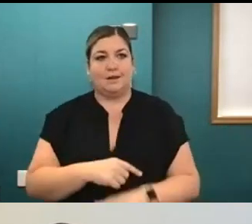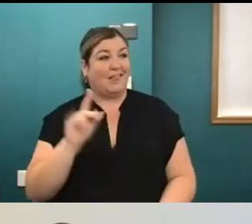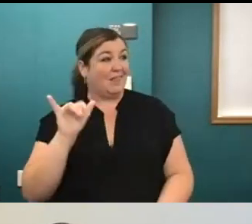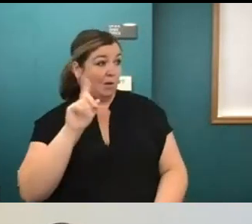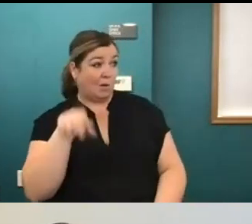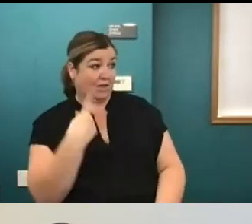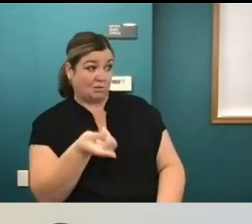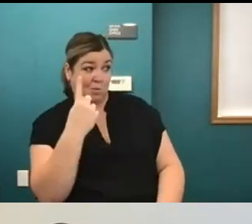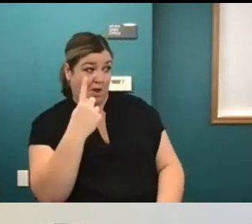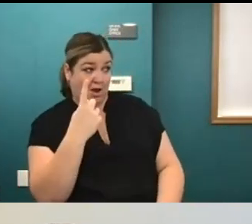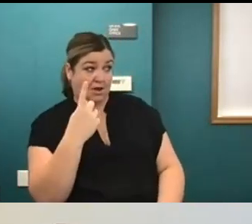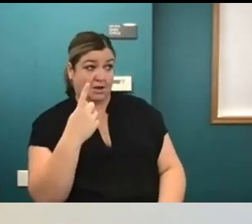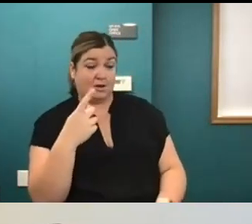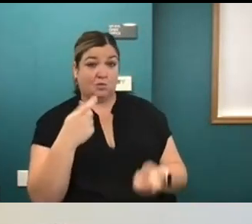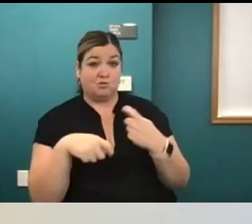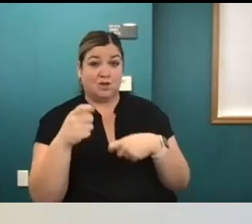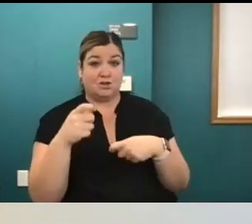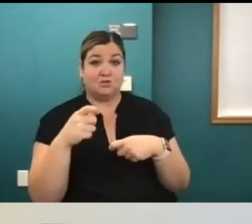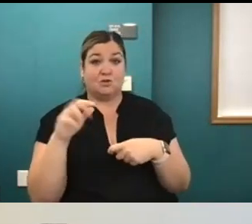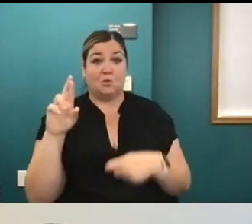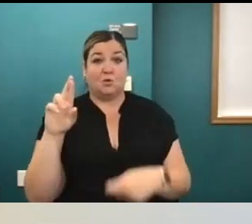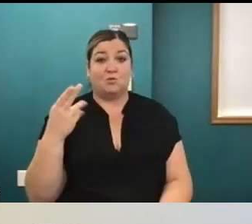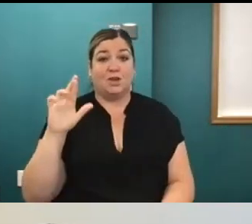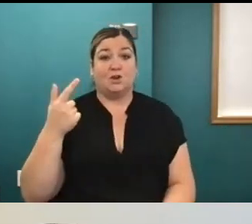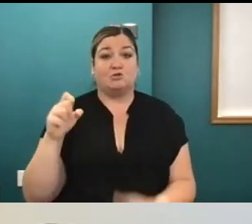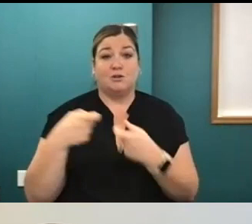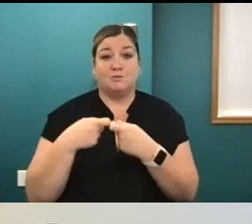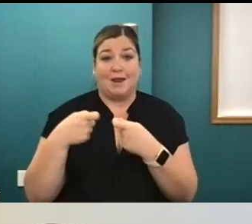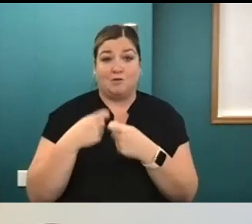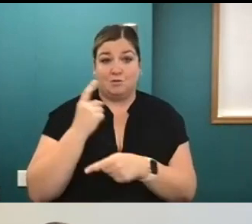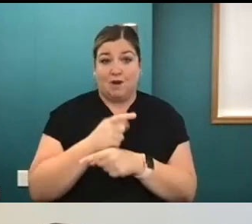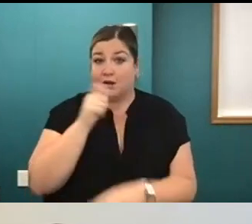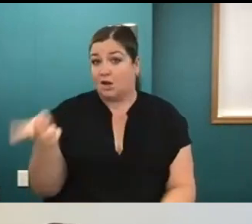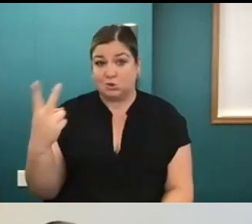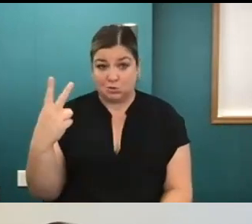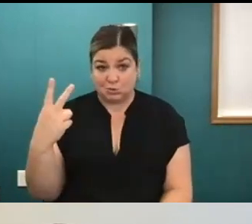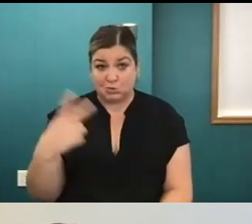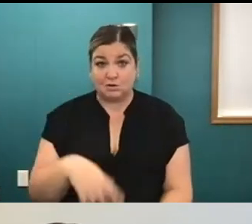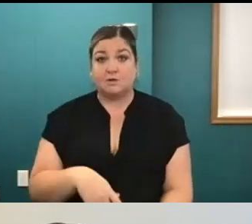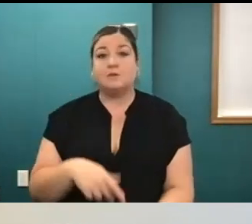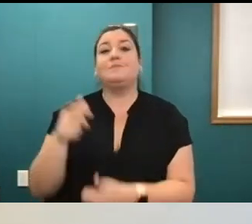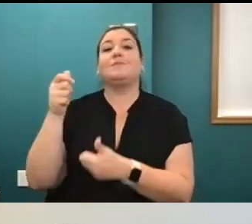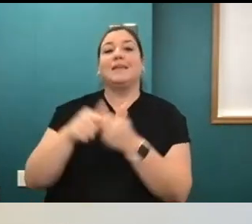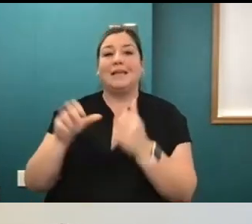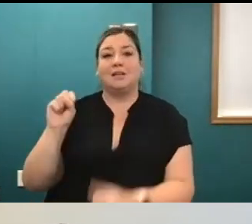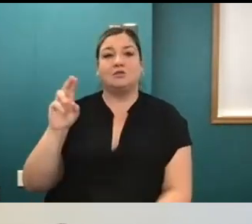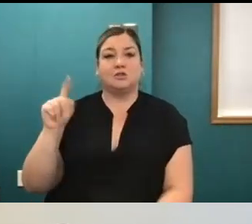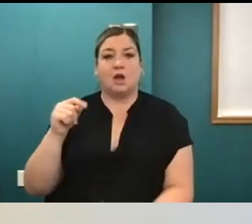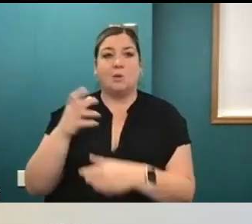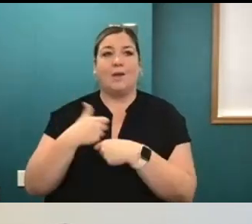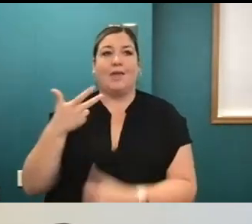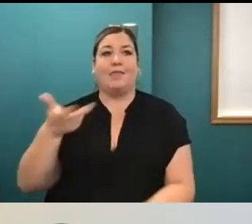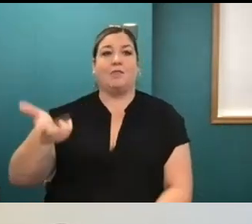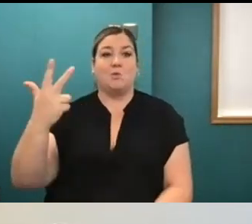one rechargeable battery per site, correct? You're not sending out 2 now? No, so each Sonnet will get 3 rechargeable